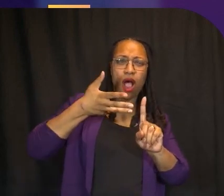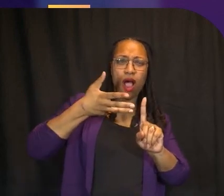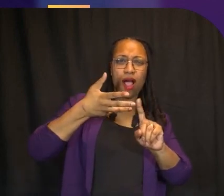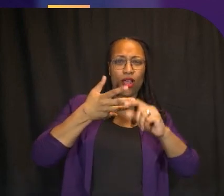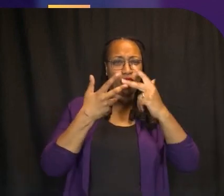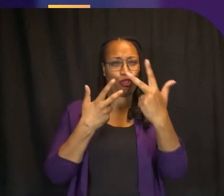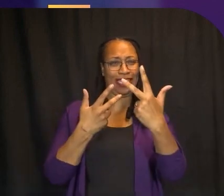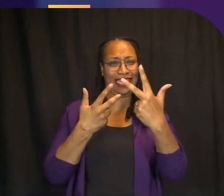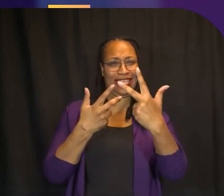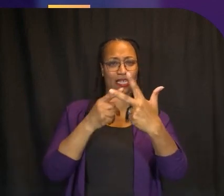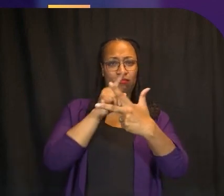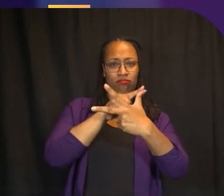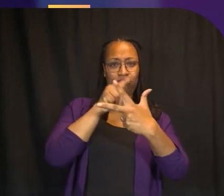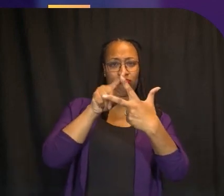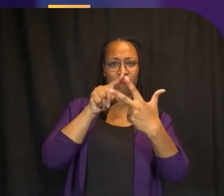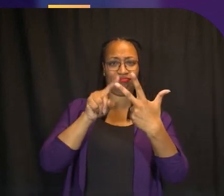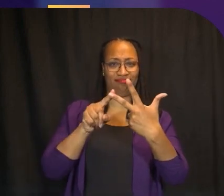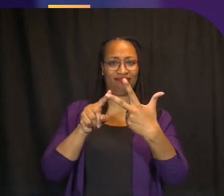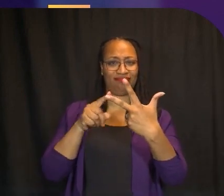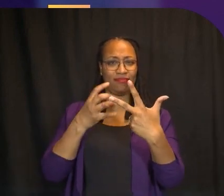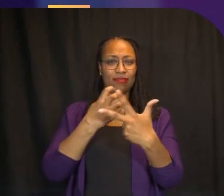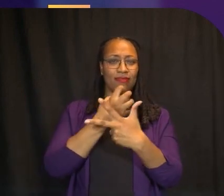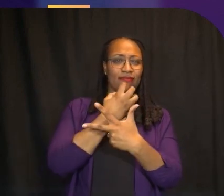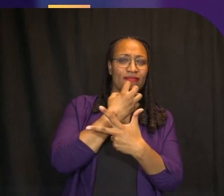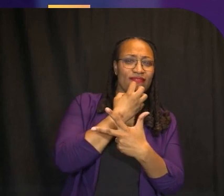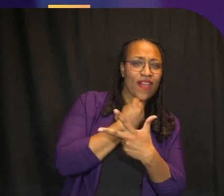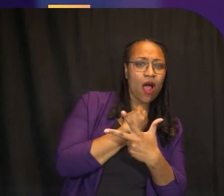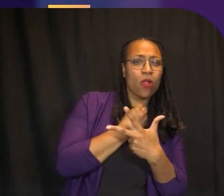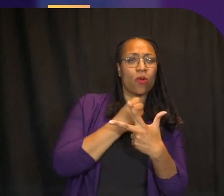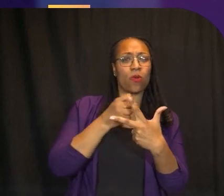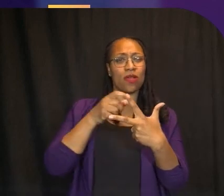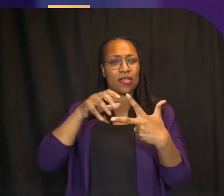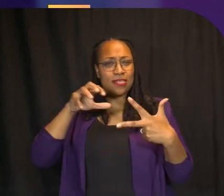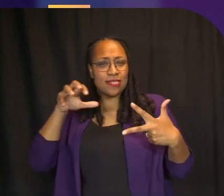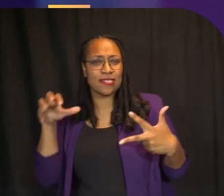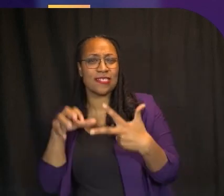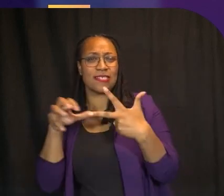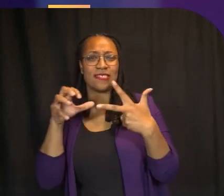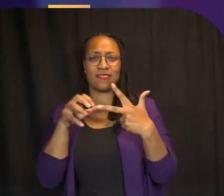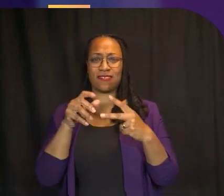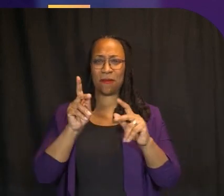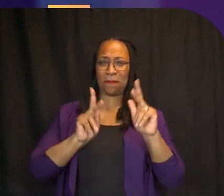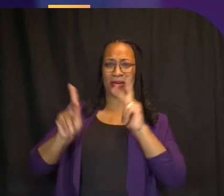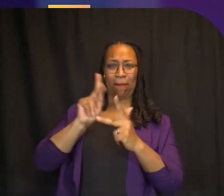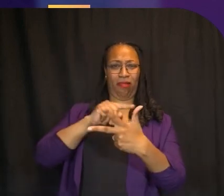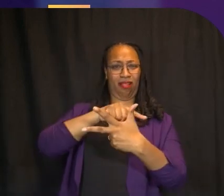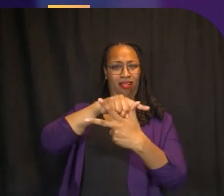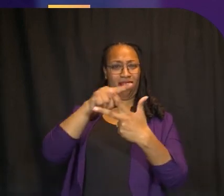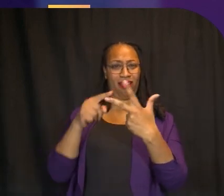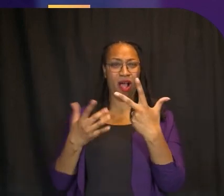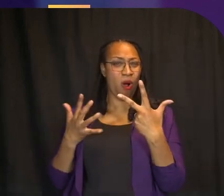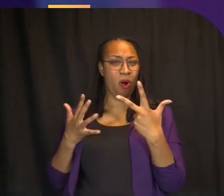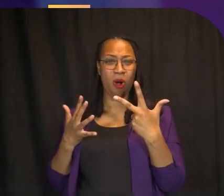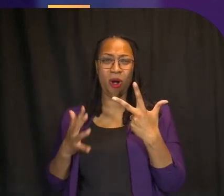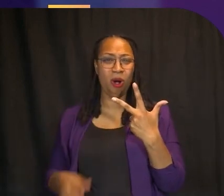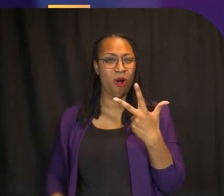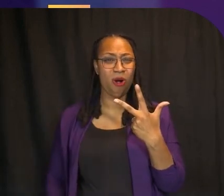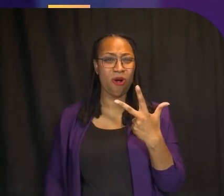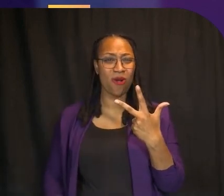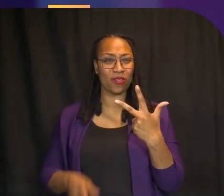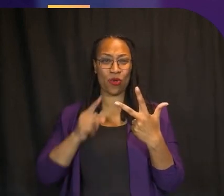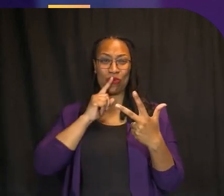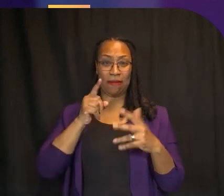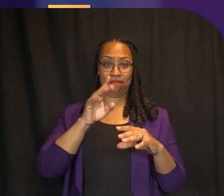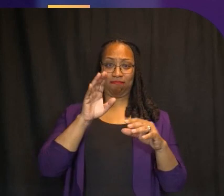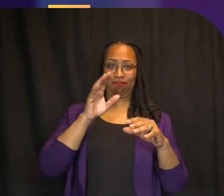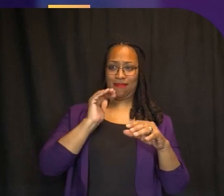to support our people. We continue to strive to be a place where every colleague can be themselves and succeed. Better